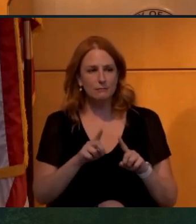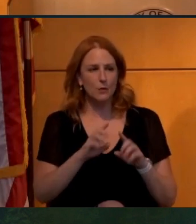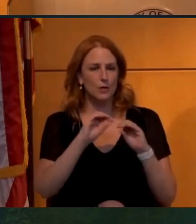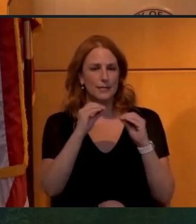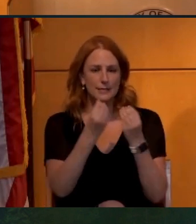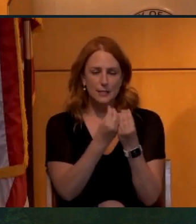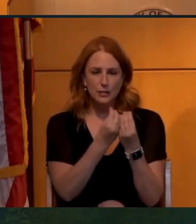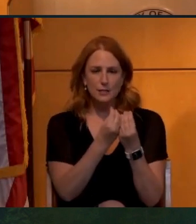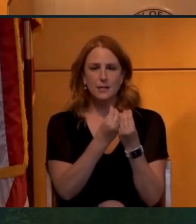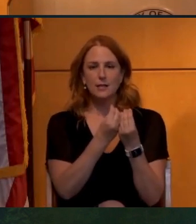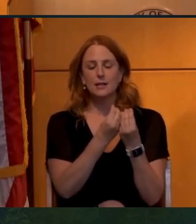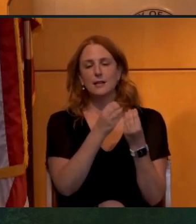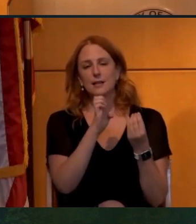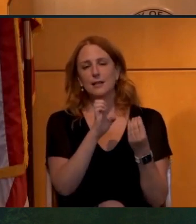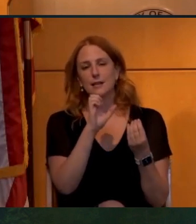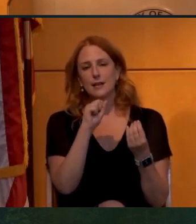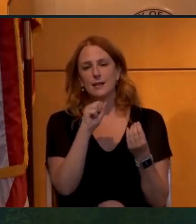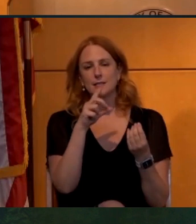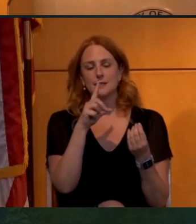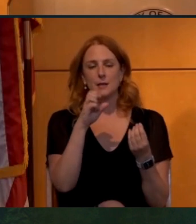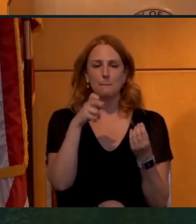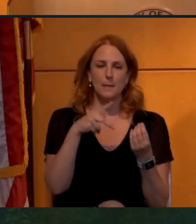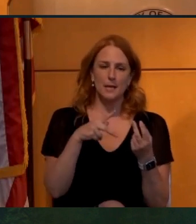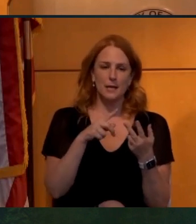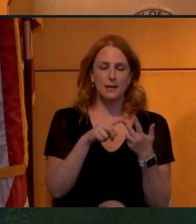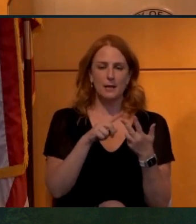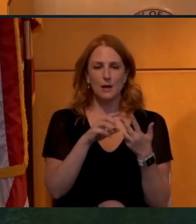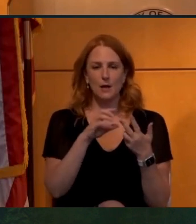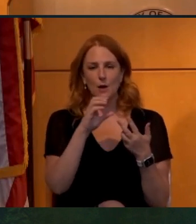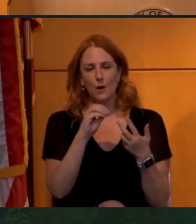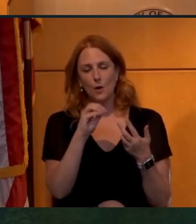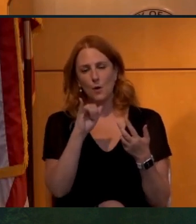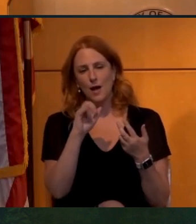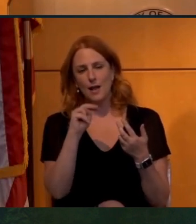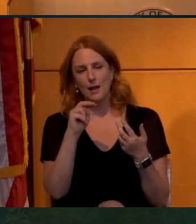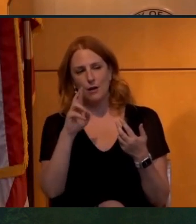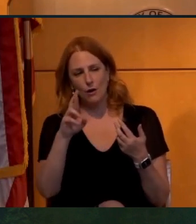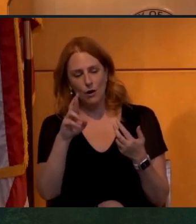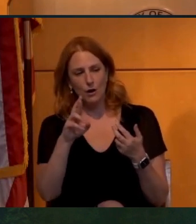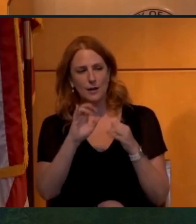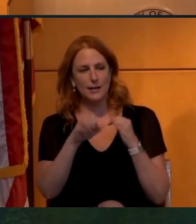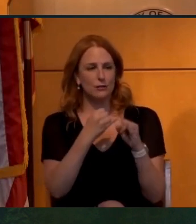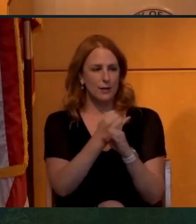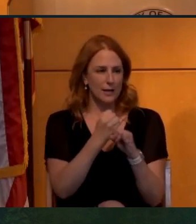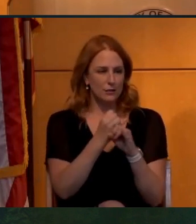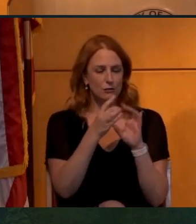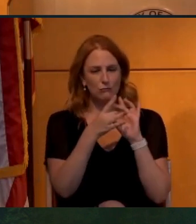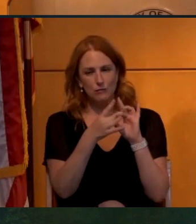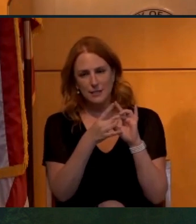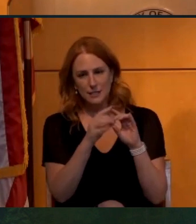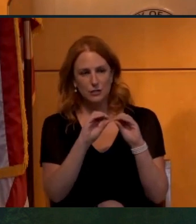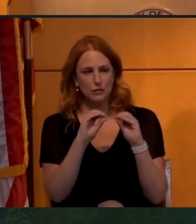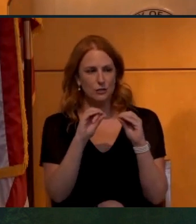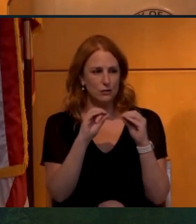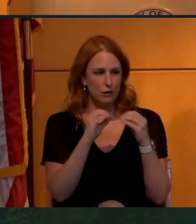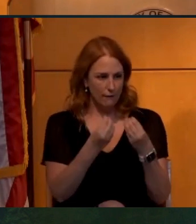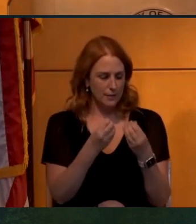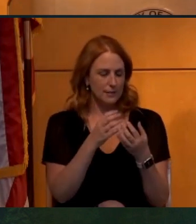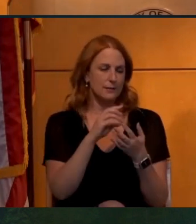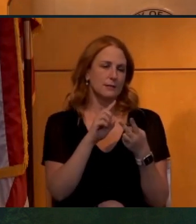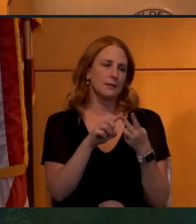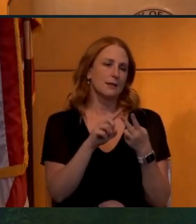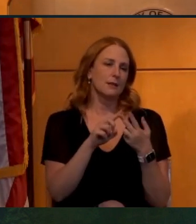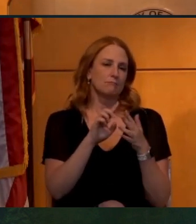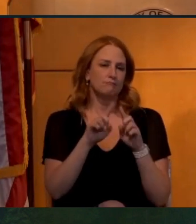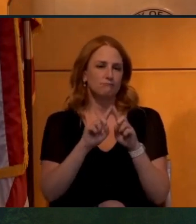have SMD, ESDMD, STMD, OIIR, our International Relations Office, as well as the CLIPS Project Office.